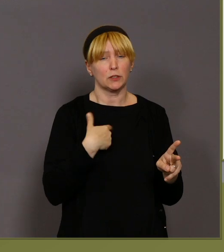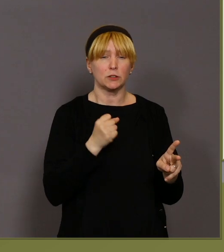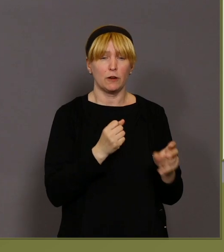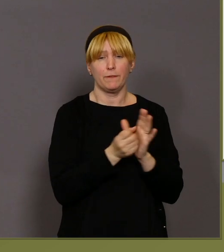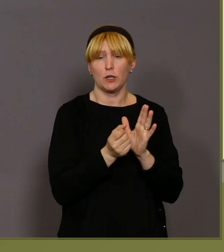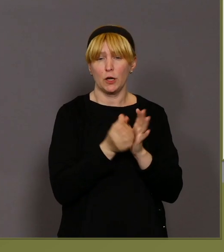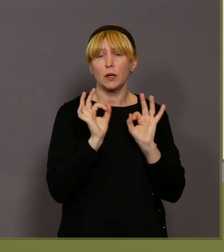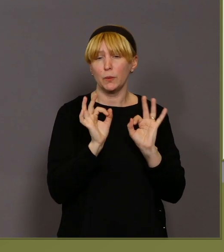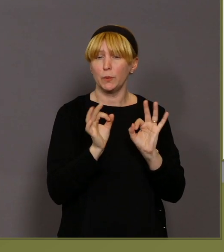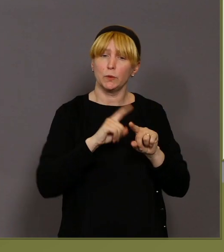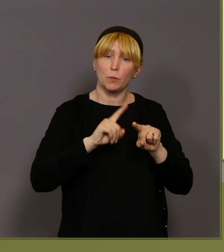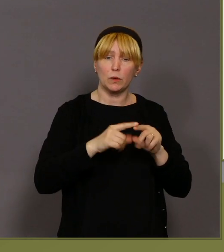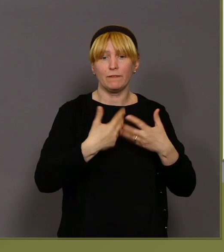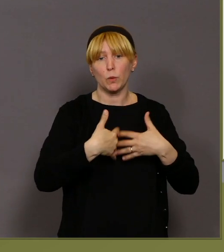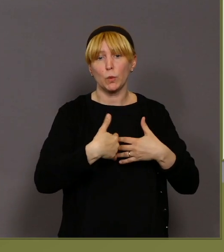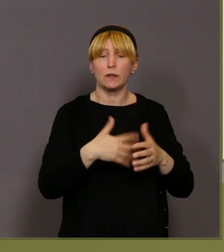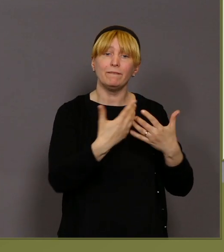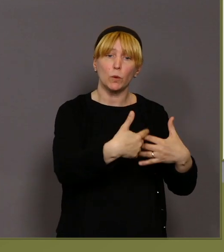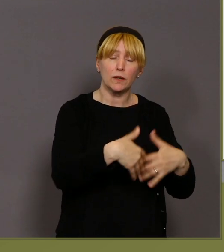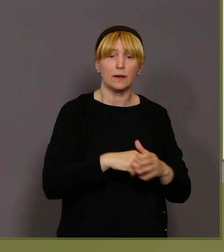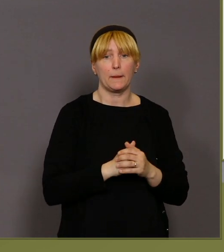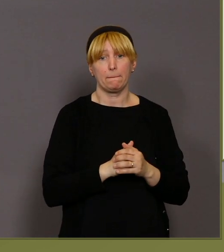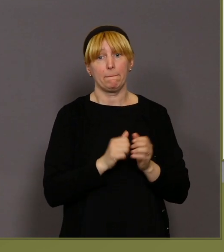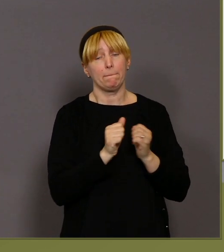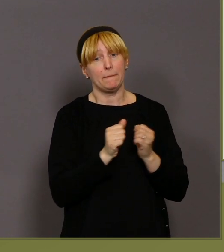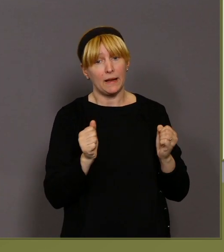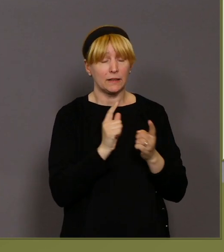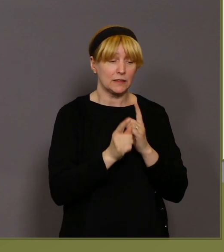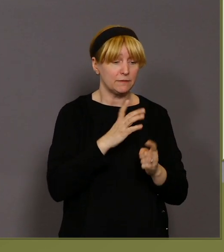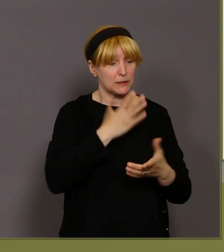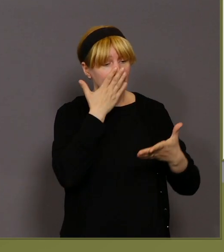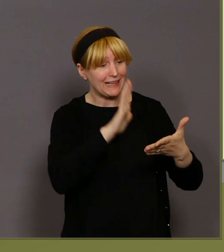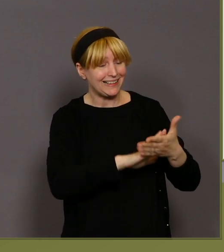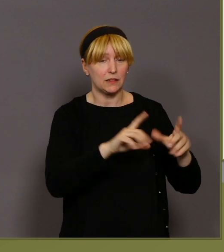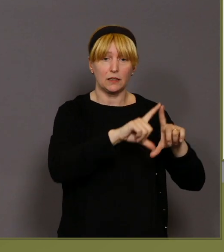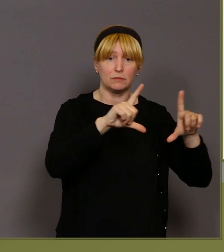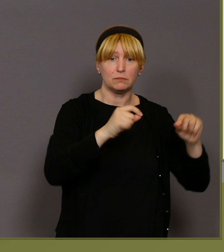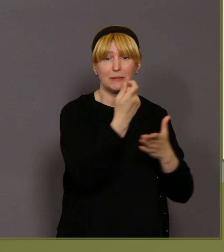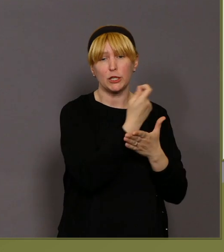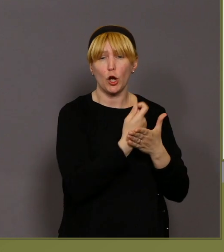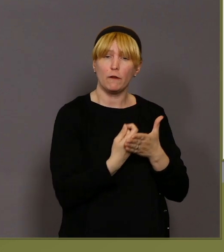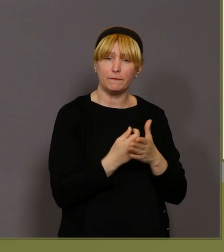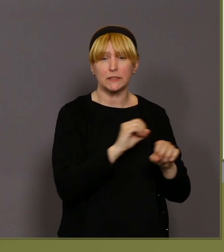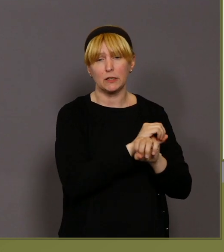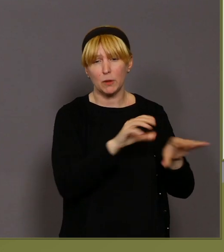could work. Then also if we have graphical content, pictures,